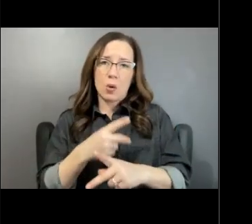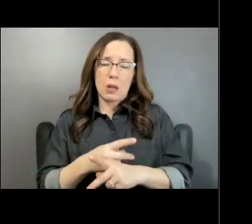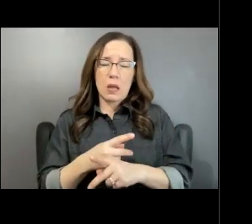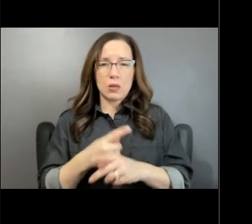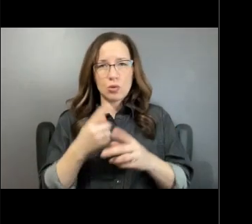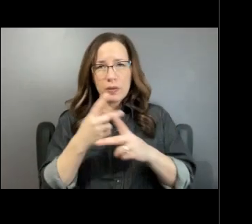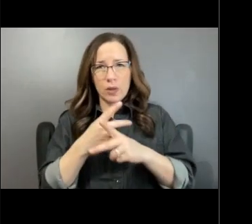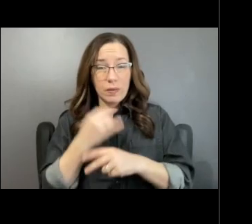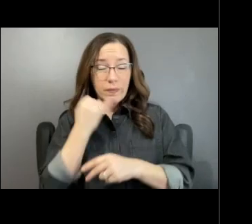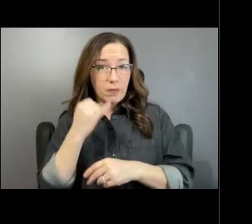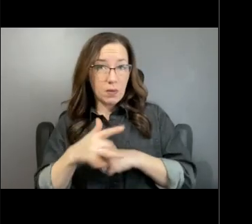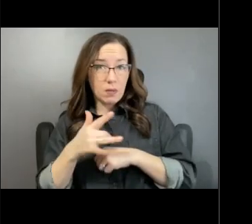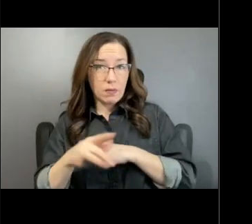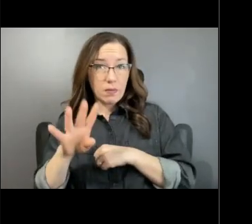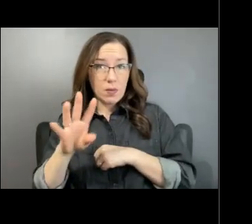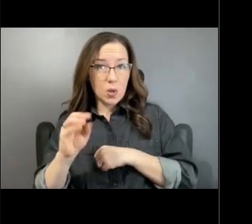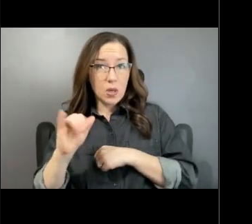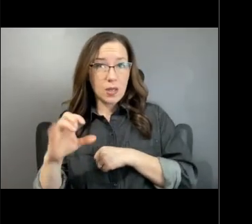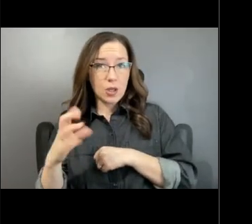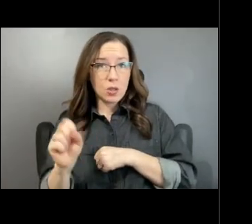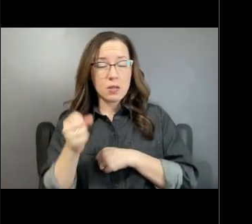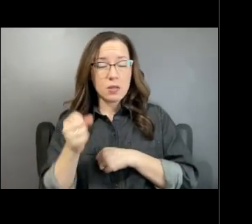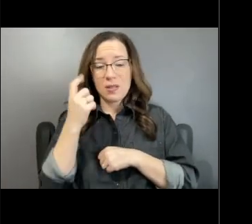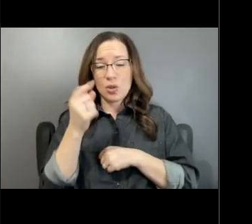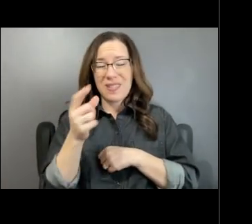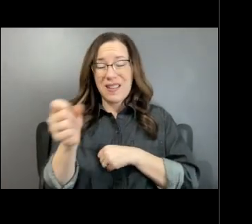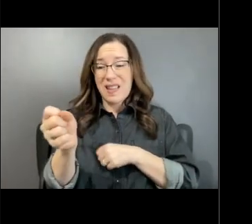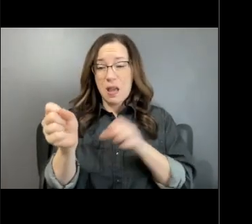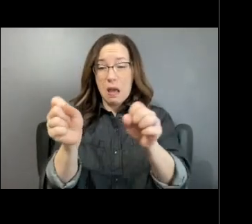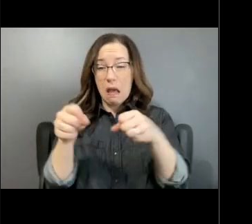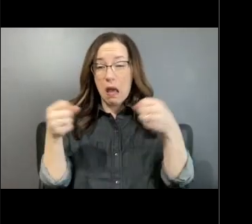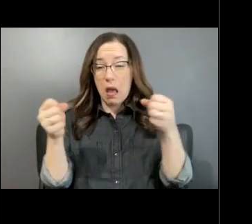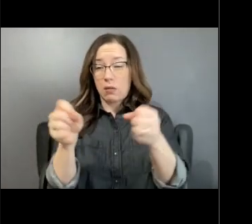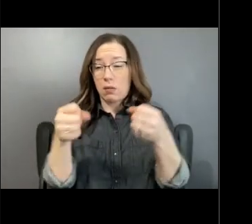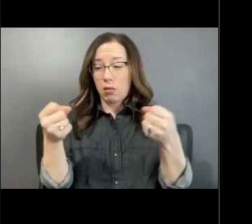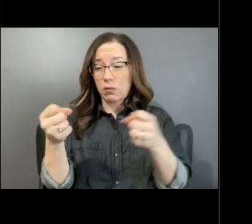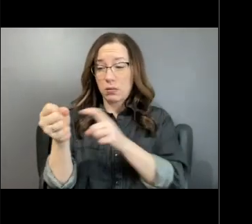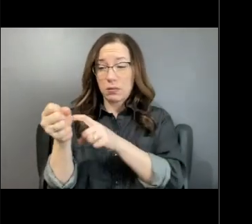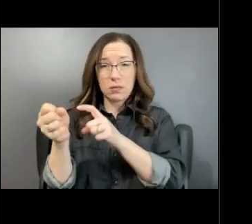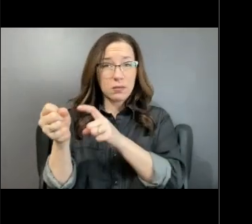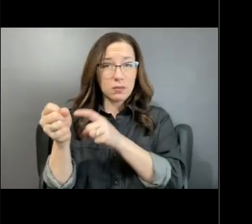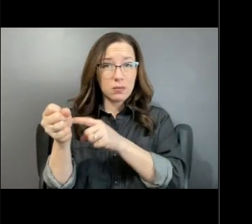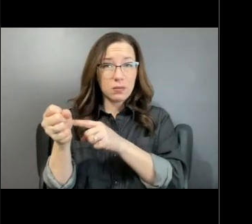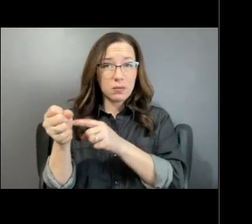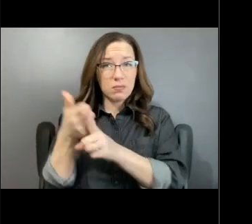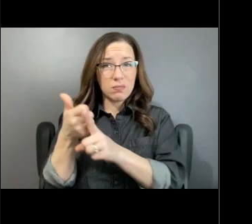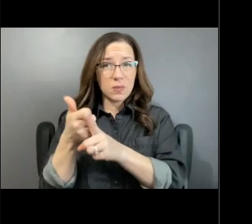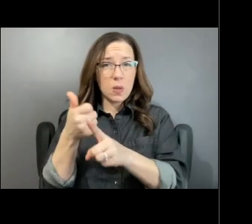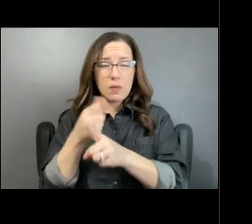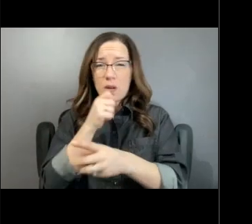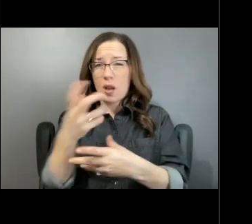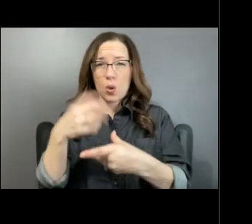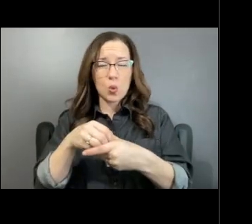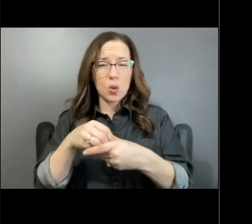Refrigerator door handles, remember, are not included when calculating the 40-inch clearance.